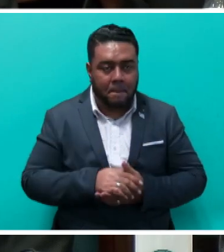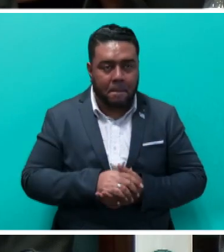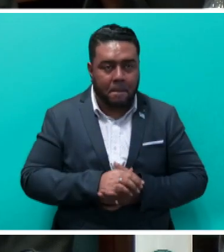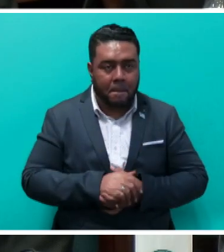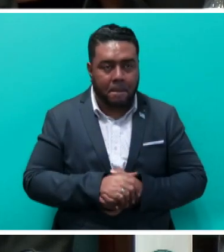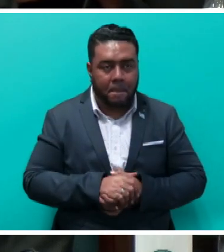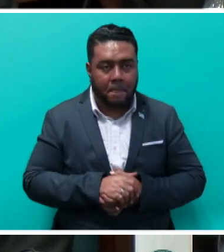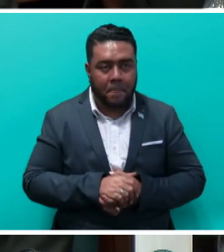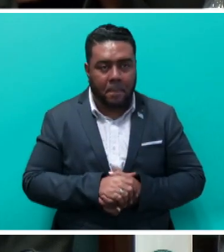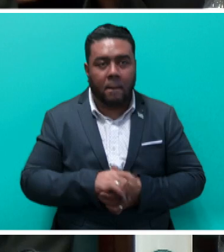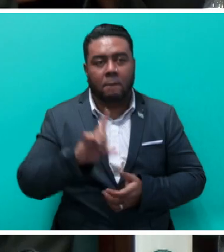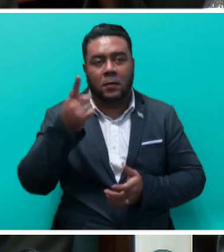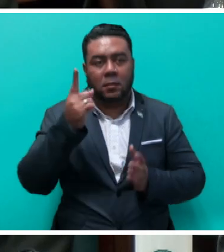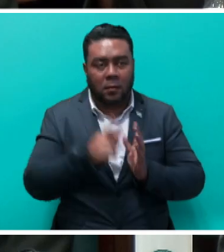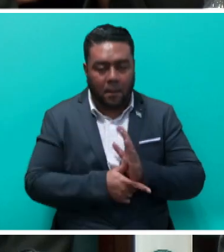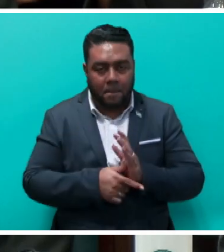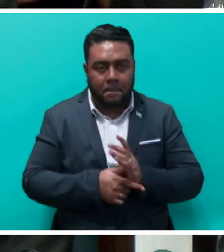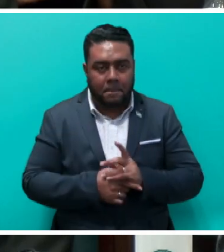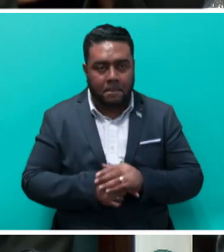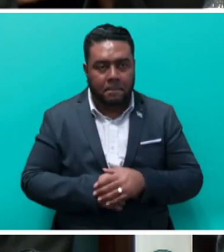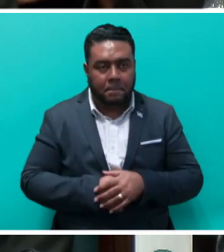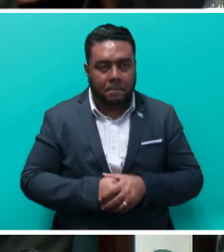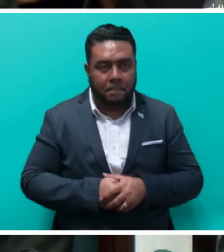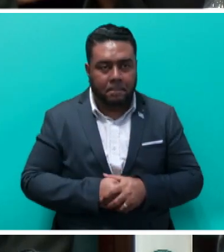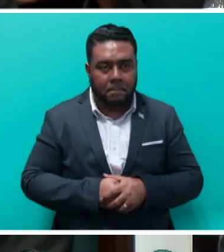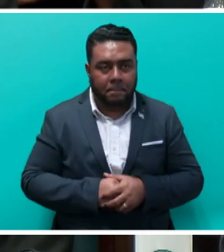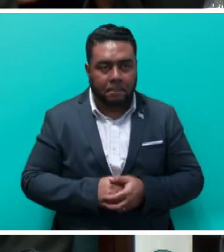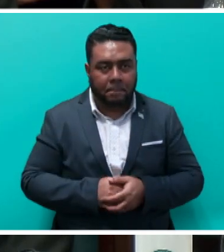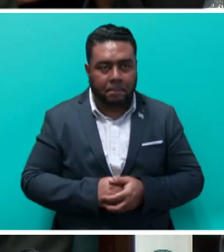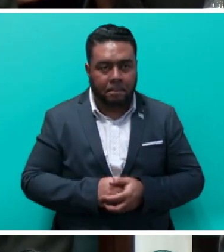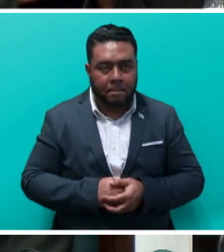forecast for the first time, Mr. Speaker. And I would like to